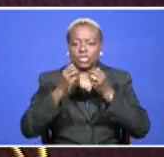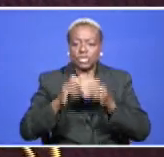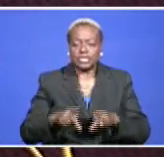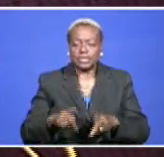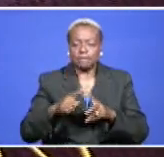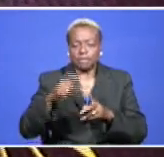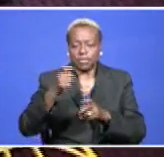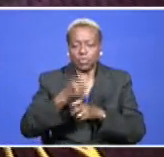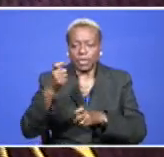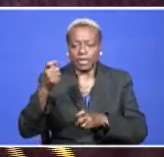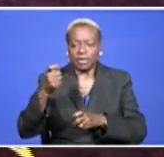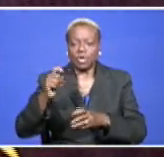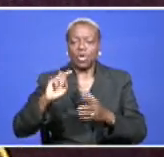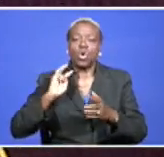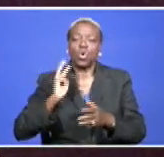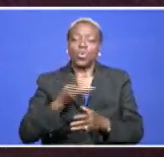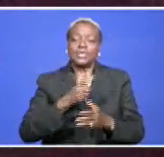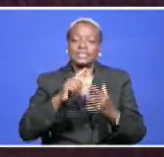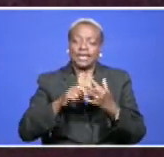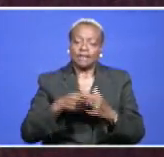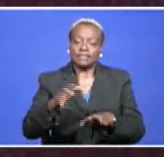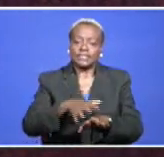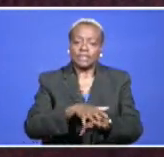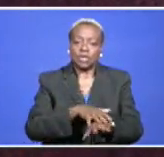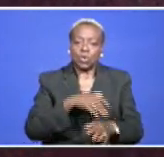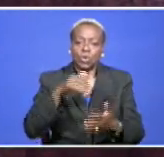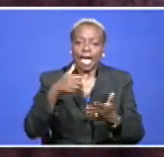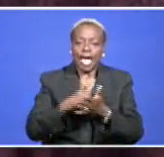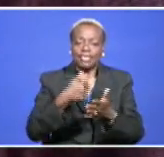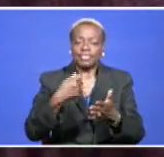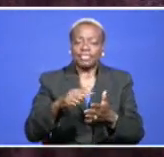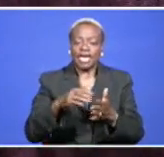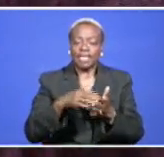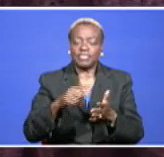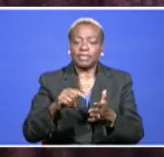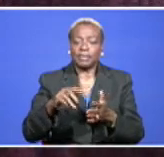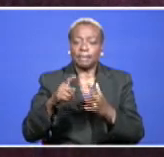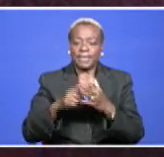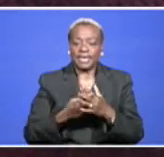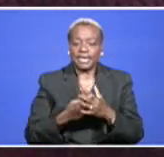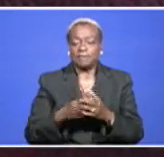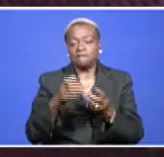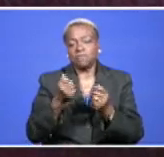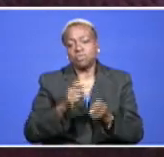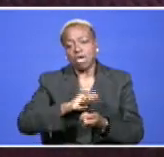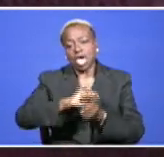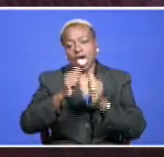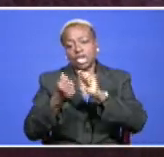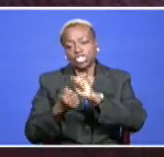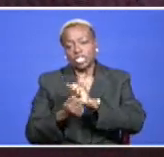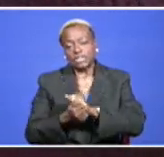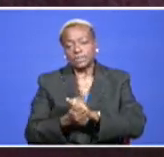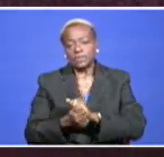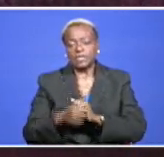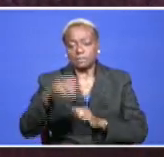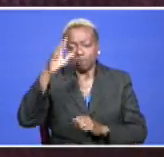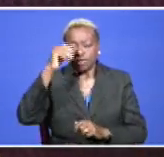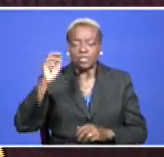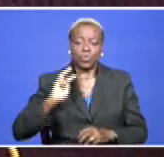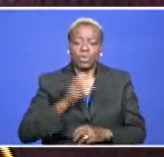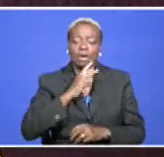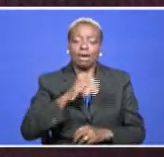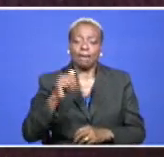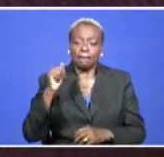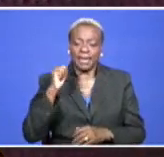We started off a bit sluggish at the beginning, but a few adjustments with the boys, and we were back in it fighting.